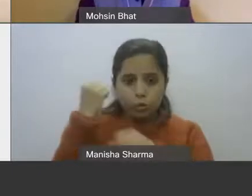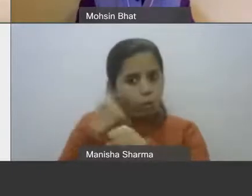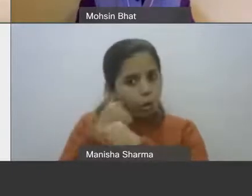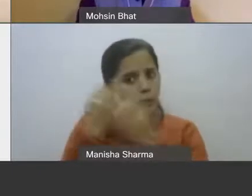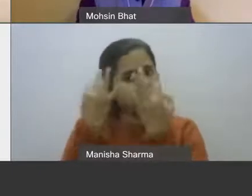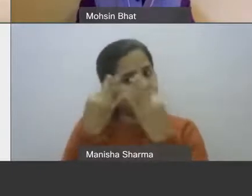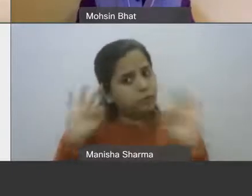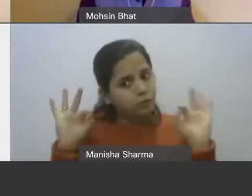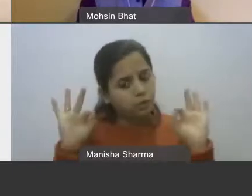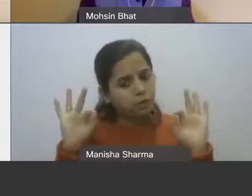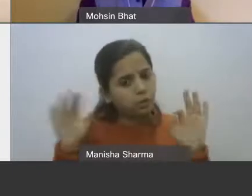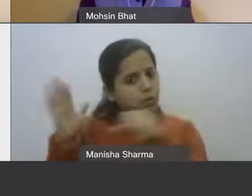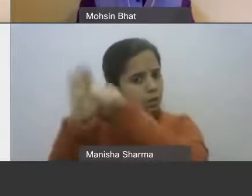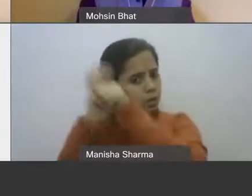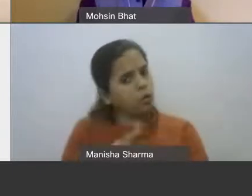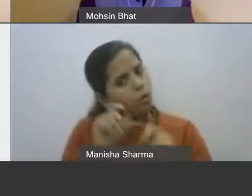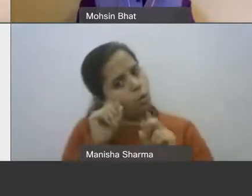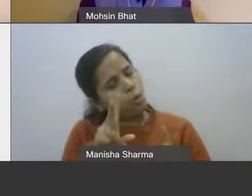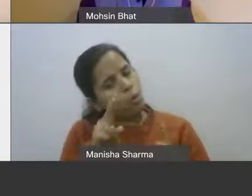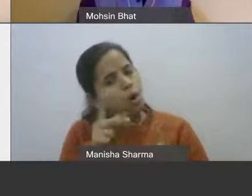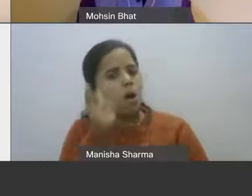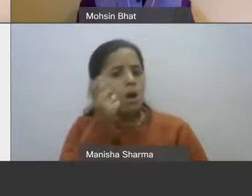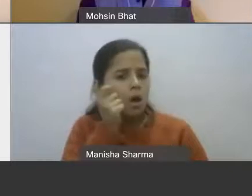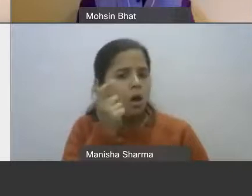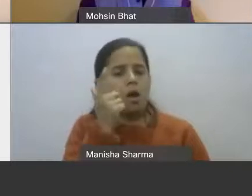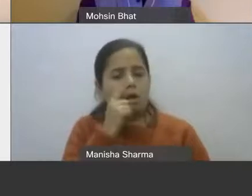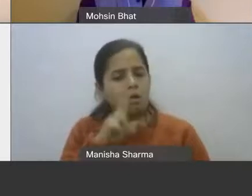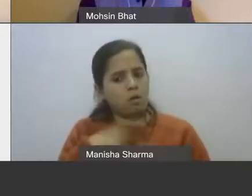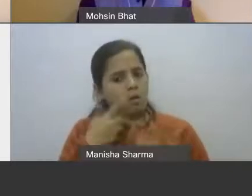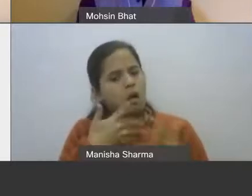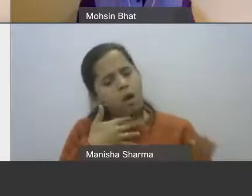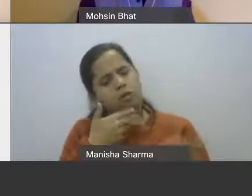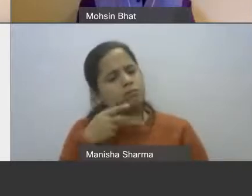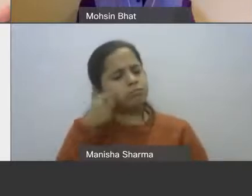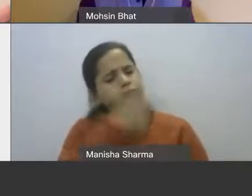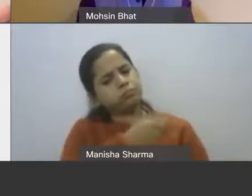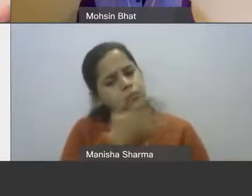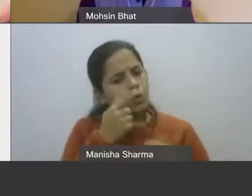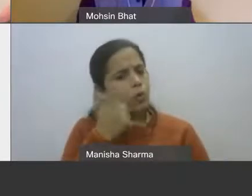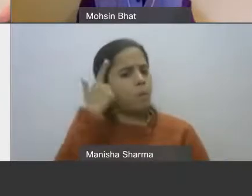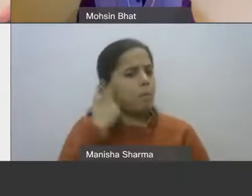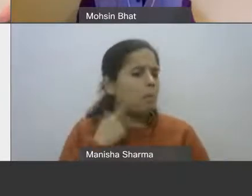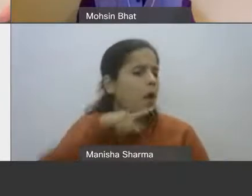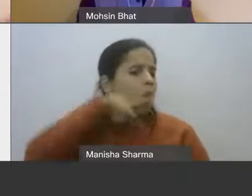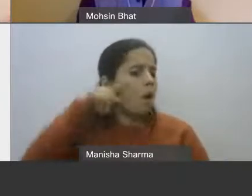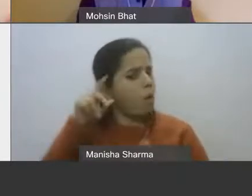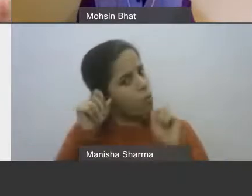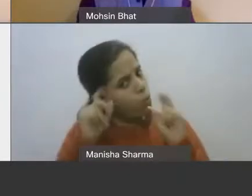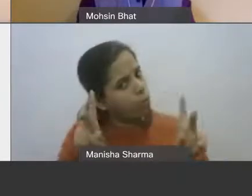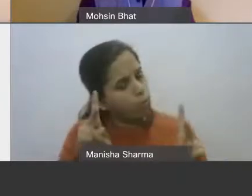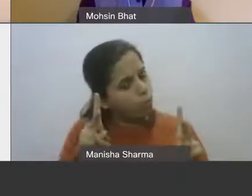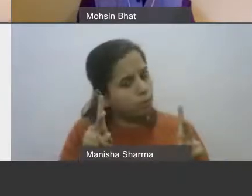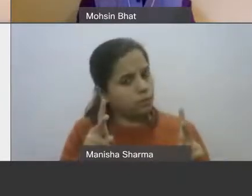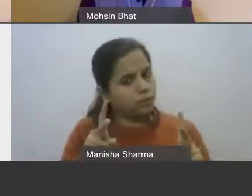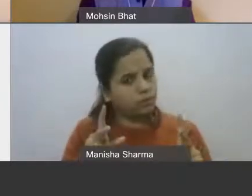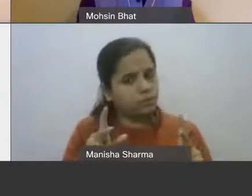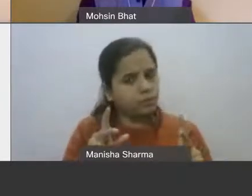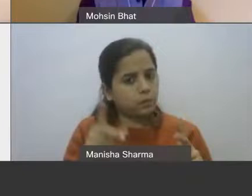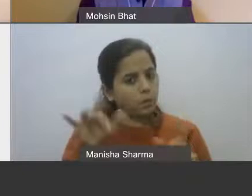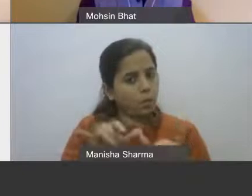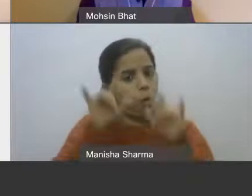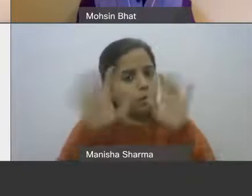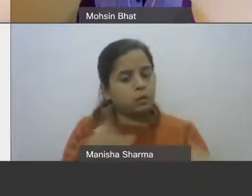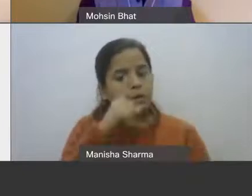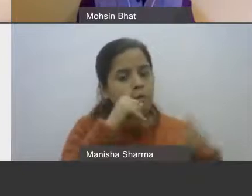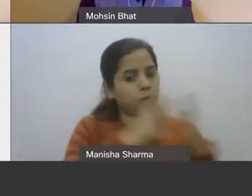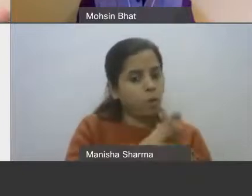free to discriminate on the grounds of sex, on the grounds of religion, on the grounds of race against all non-citizens? Can they treat Australian women